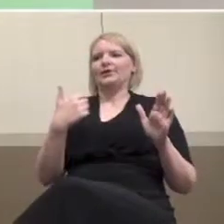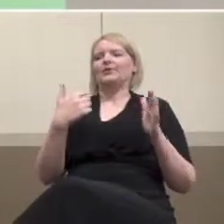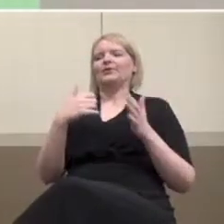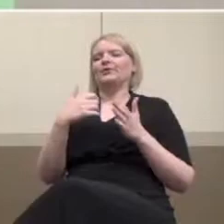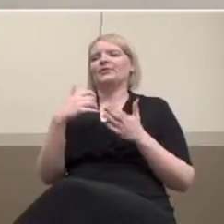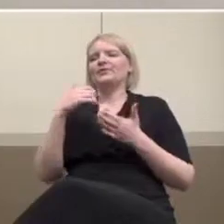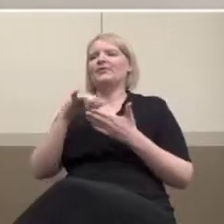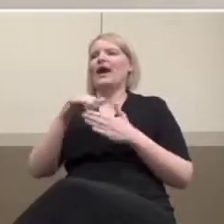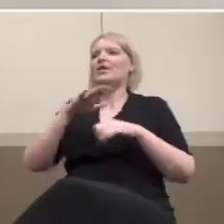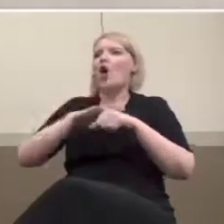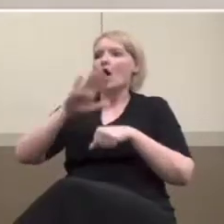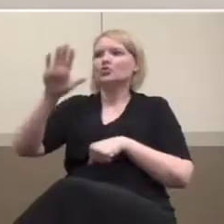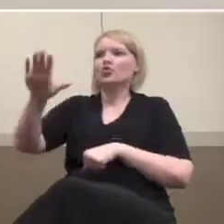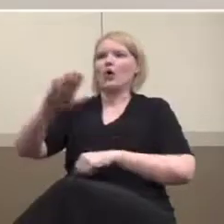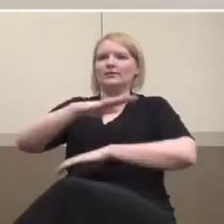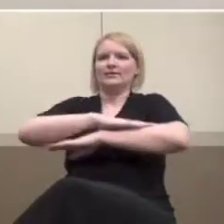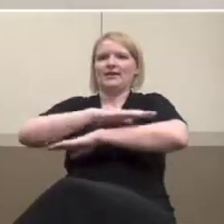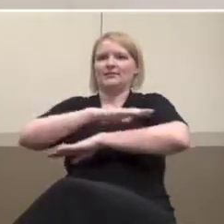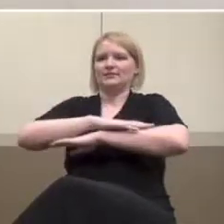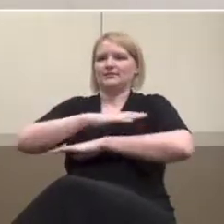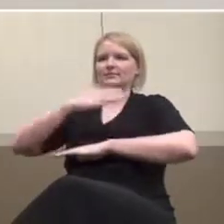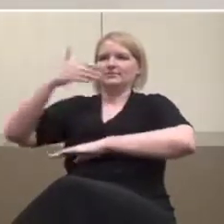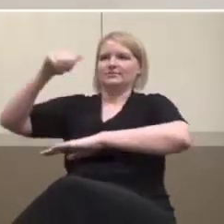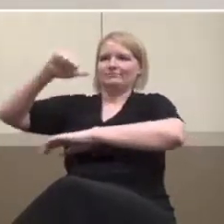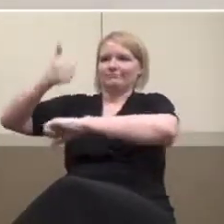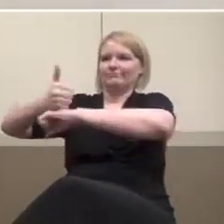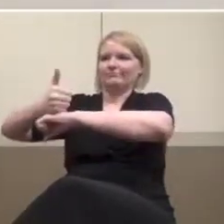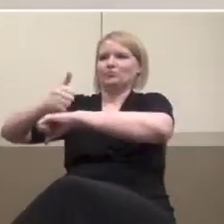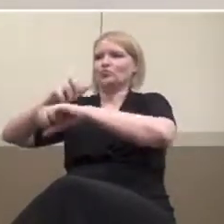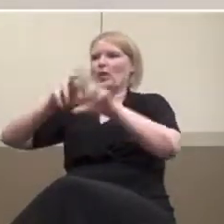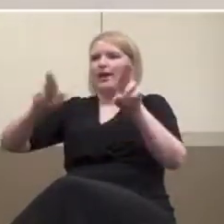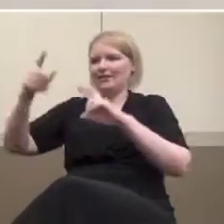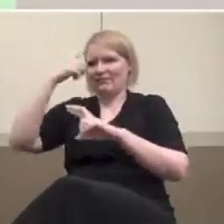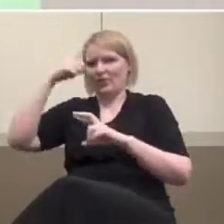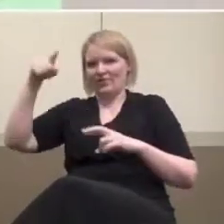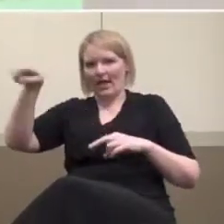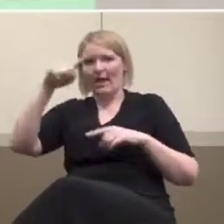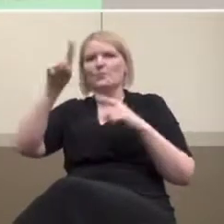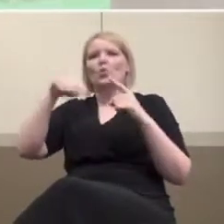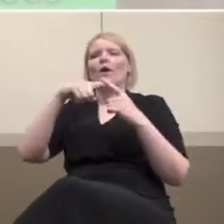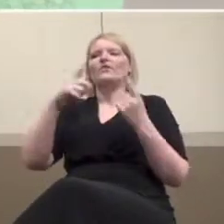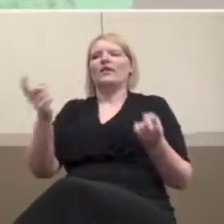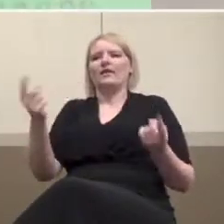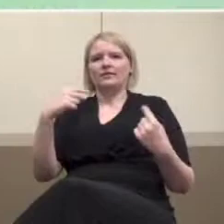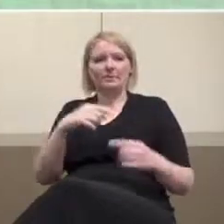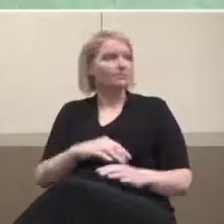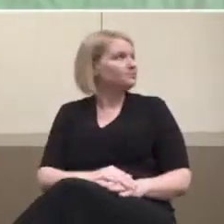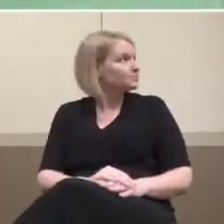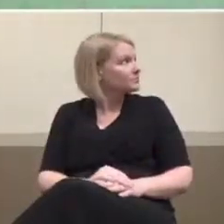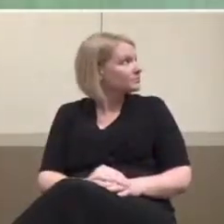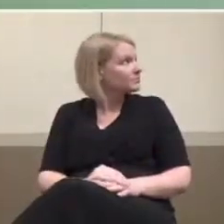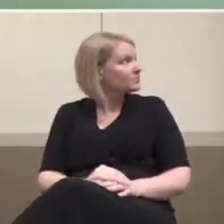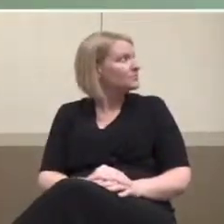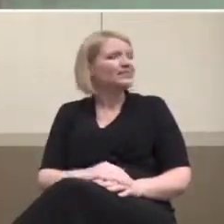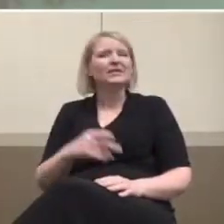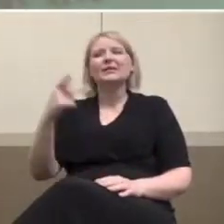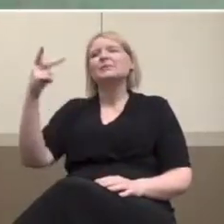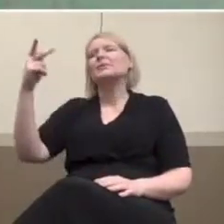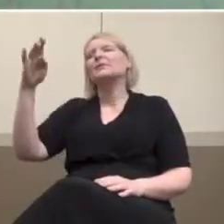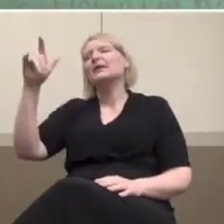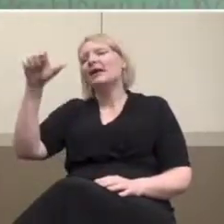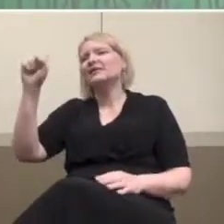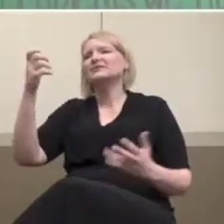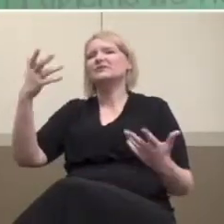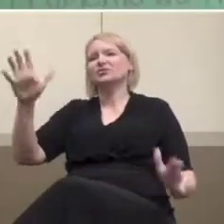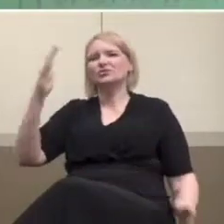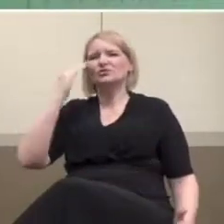kind of be on your desk or on your table ready for them when they came. We know PBIS, so I don't want to bore